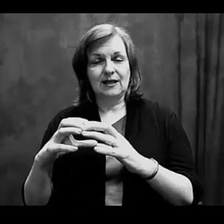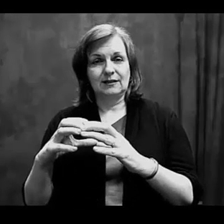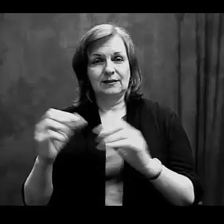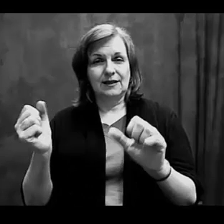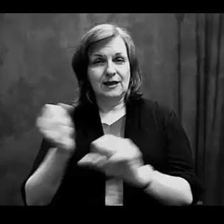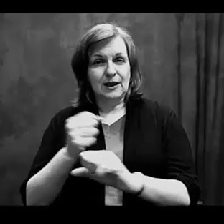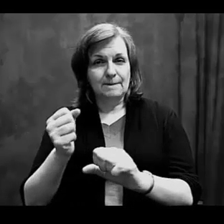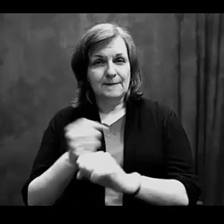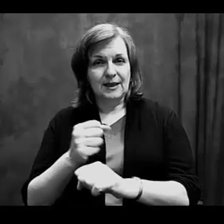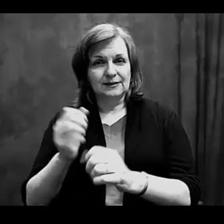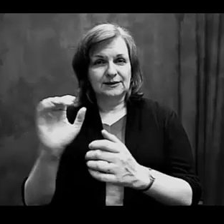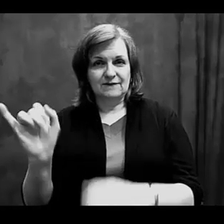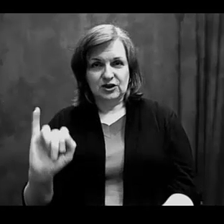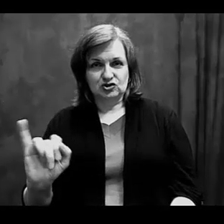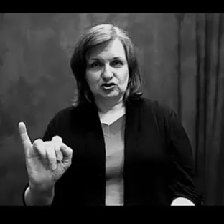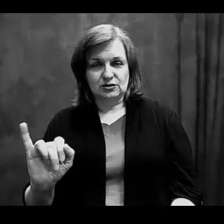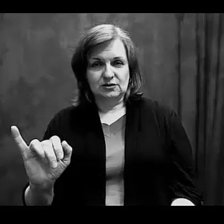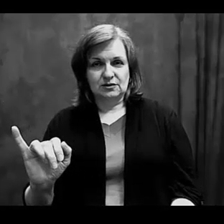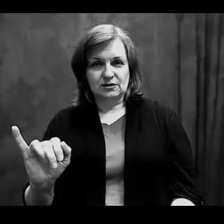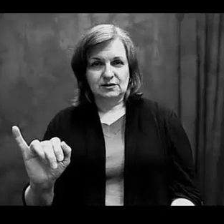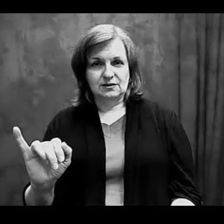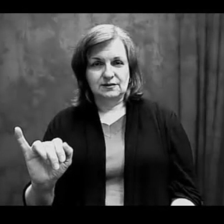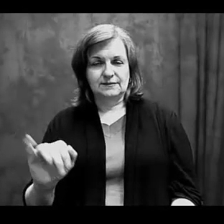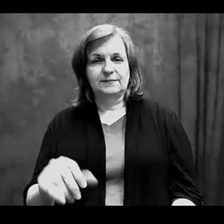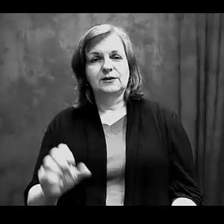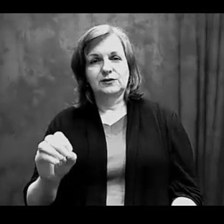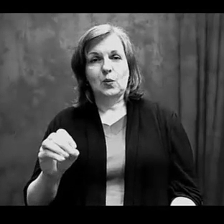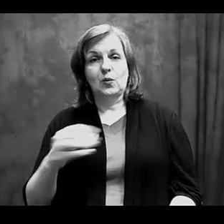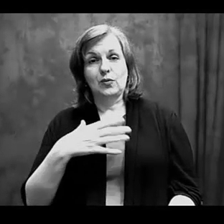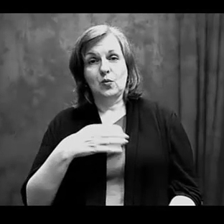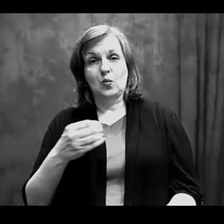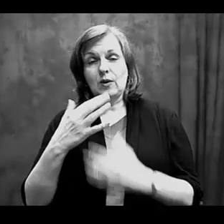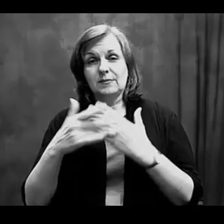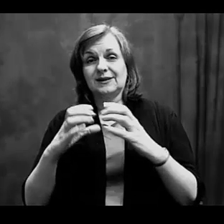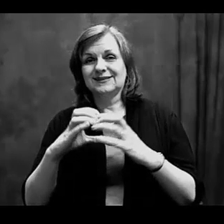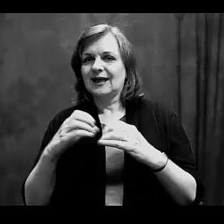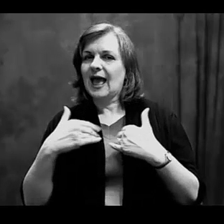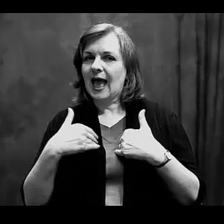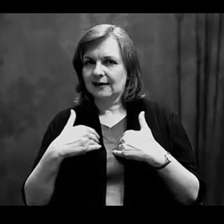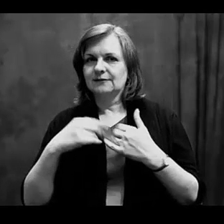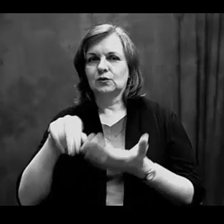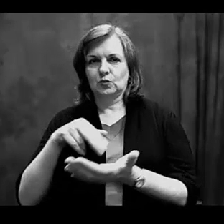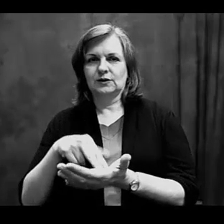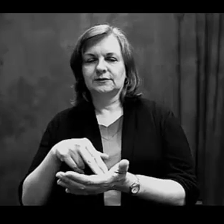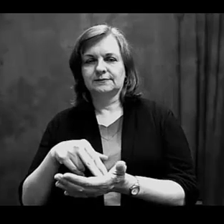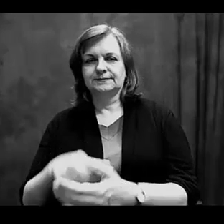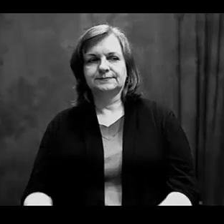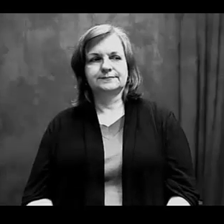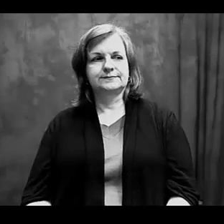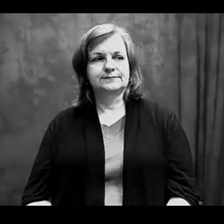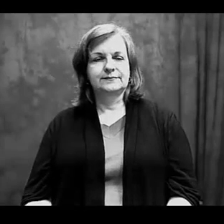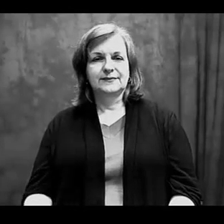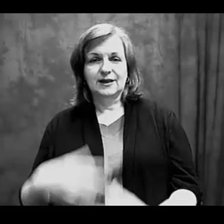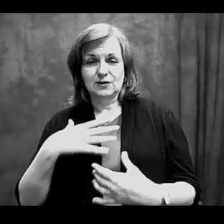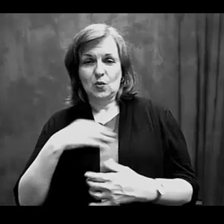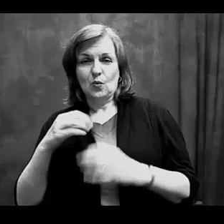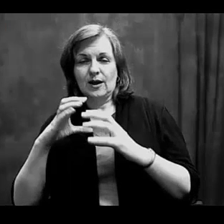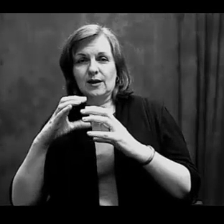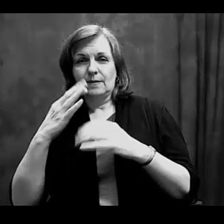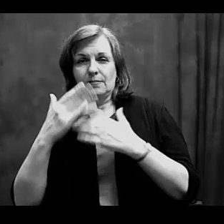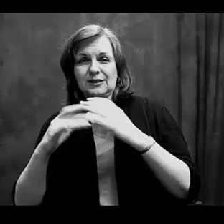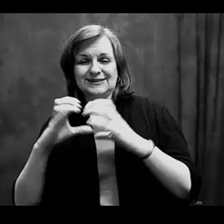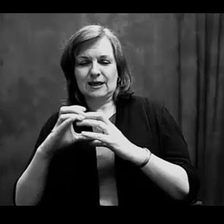to be made to help this cell combat any infections. So it's going to need to maintain its